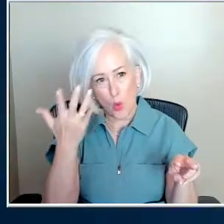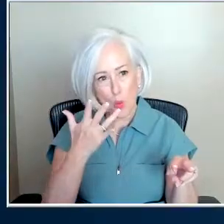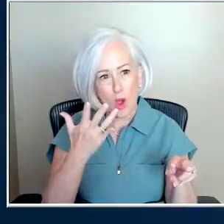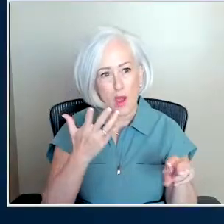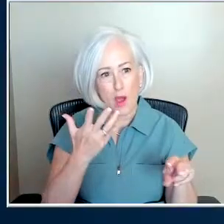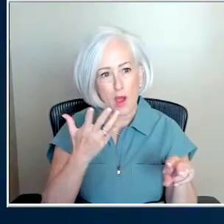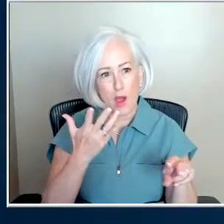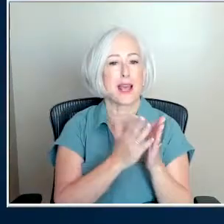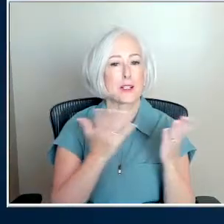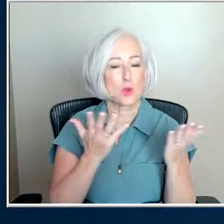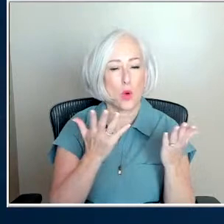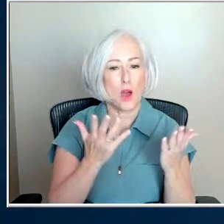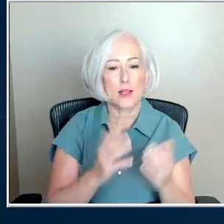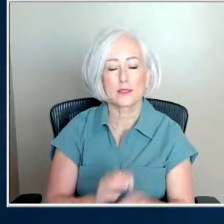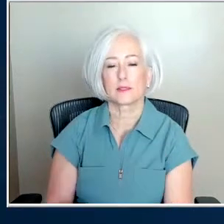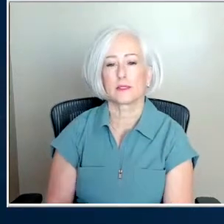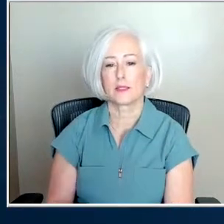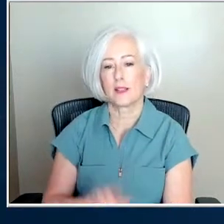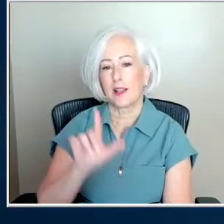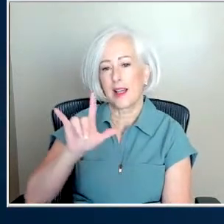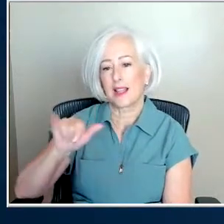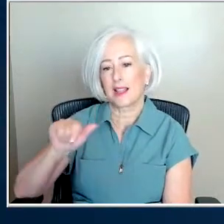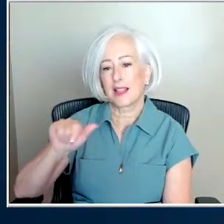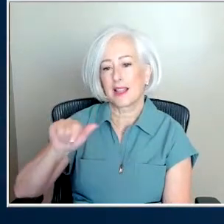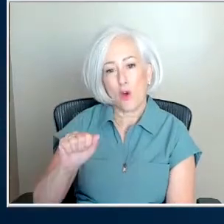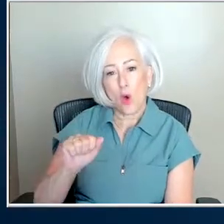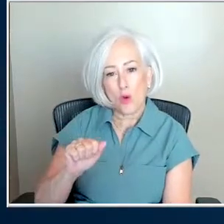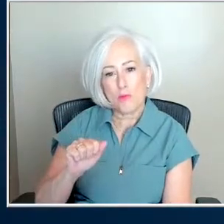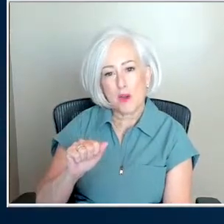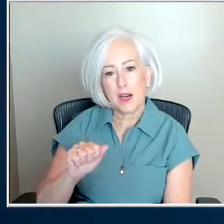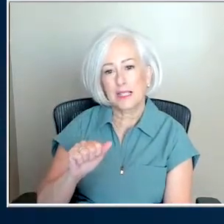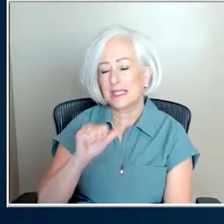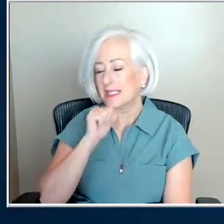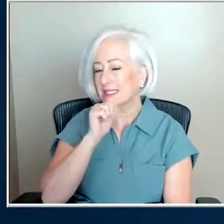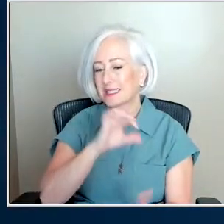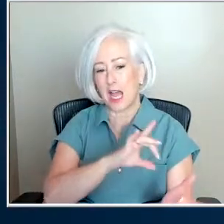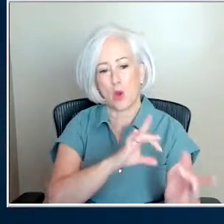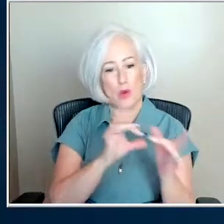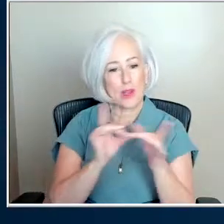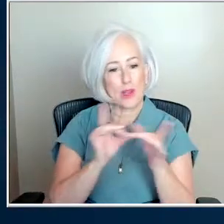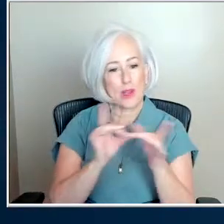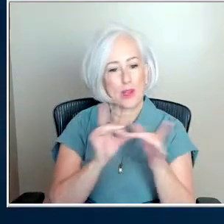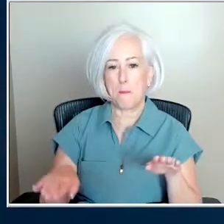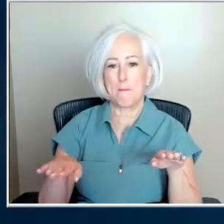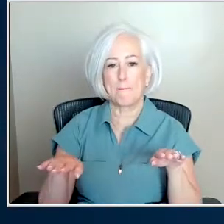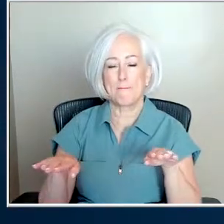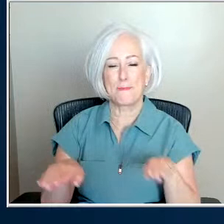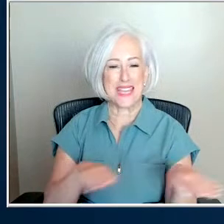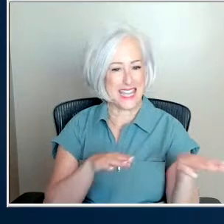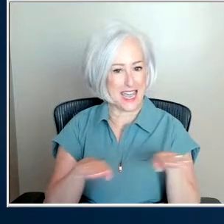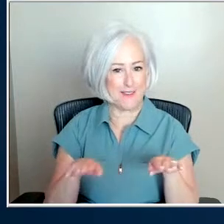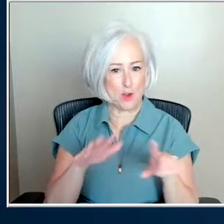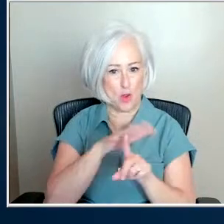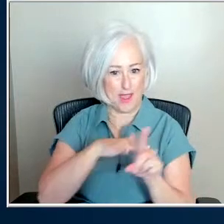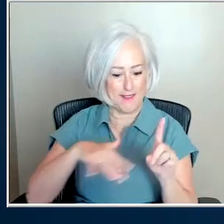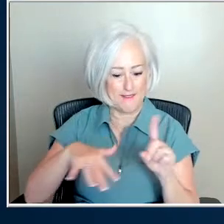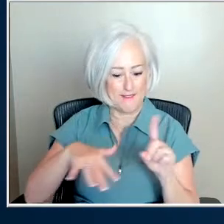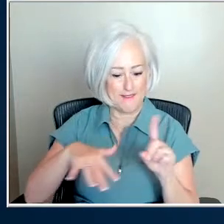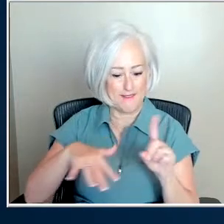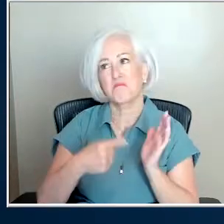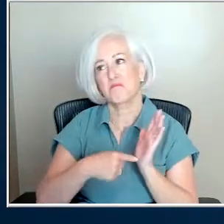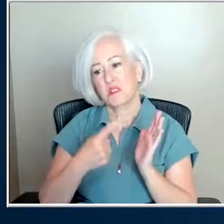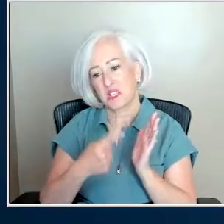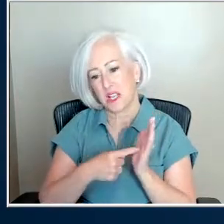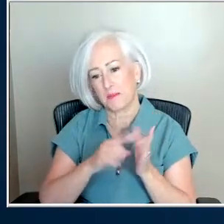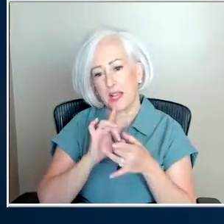general are not diseases that are related to certain behavior or environment. There's been association with viruses and